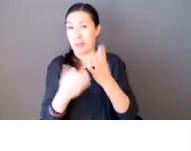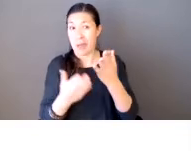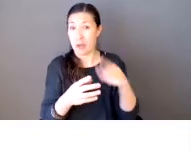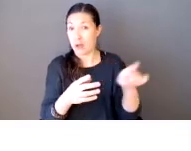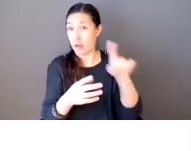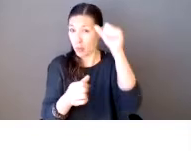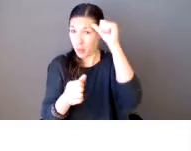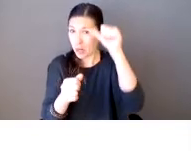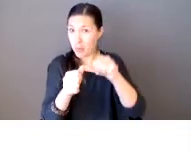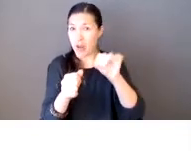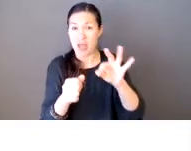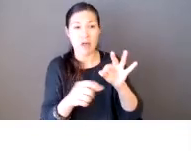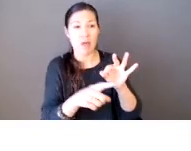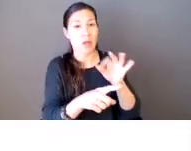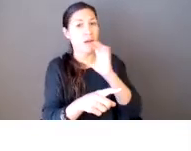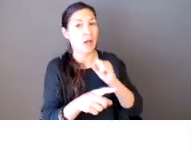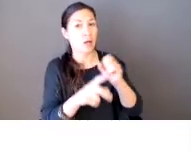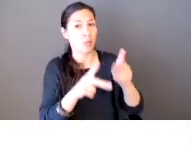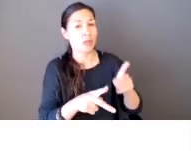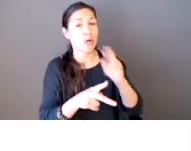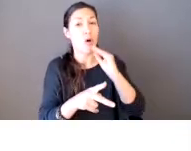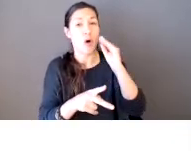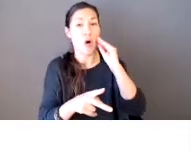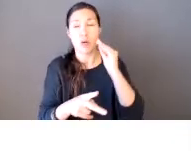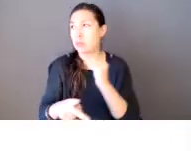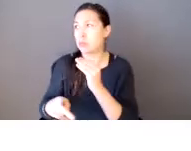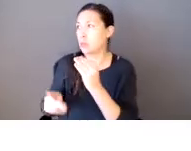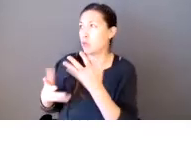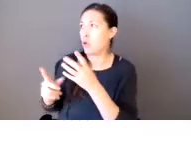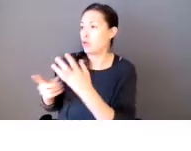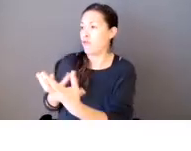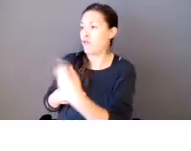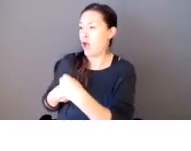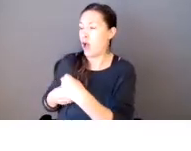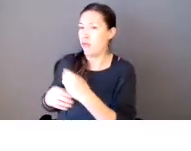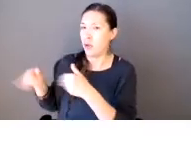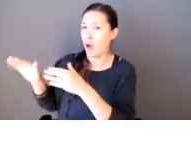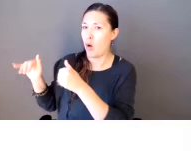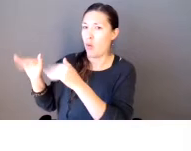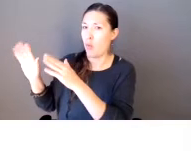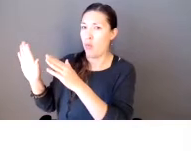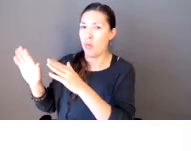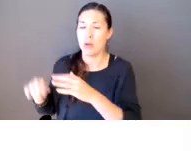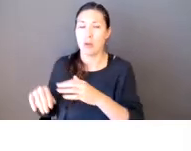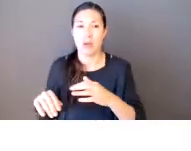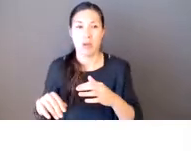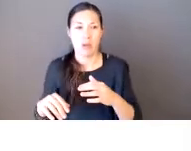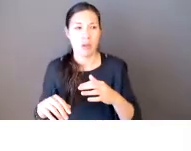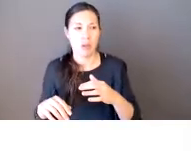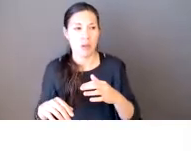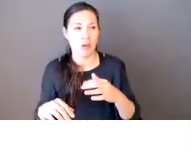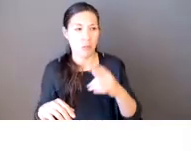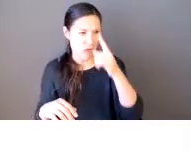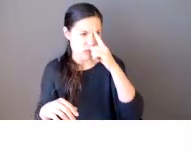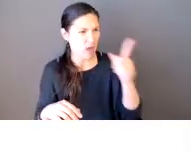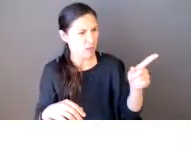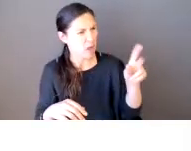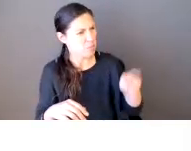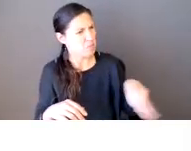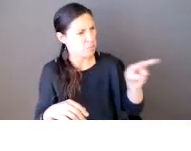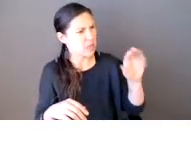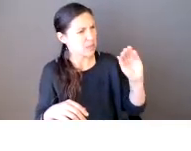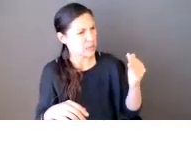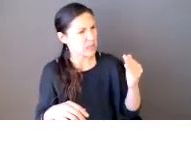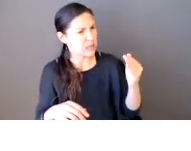out to an elder's home, they said, I don't want you involved, leave me alone. And we think they have decisional capacity. It